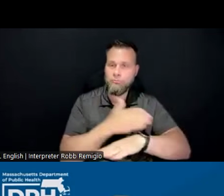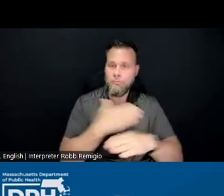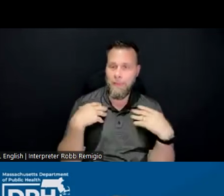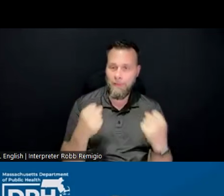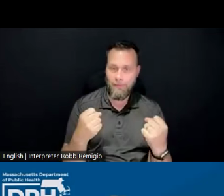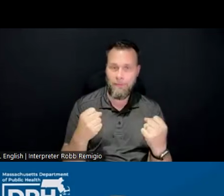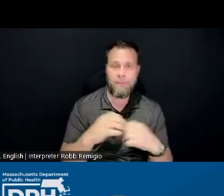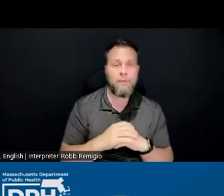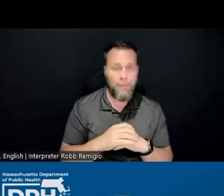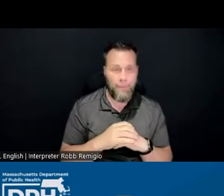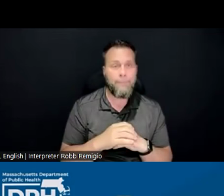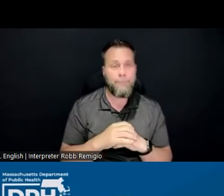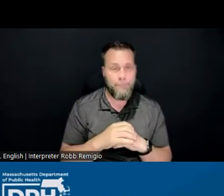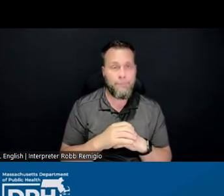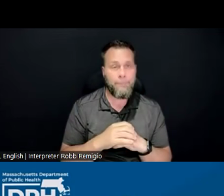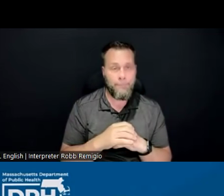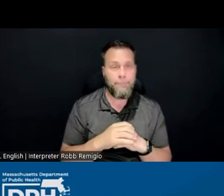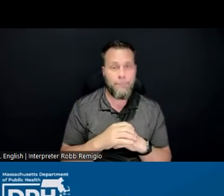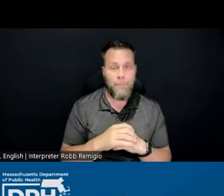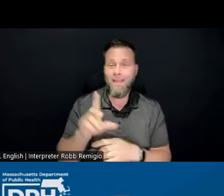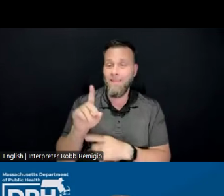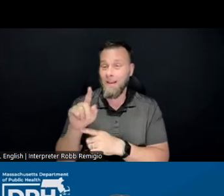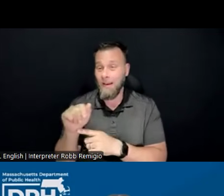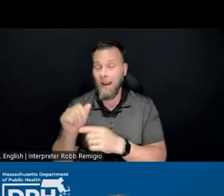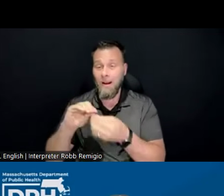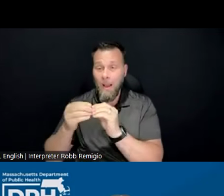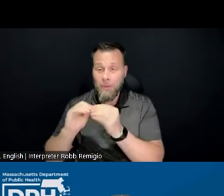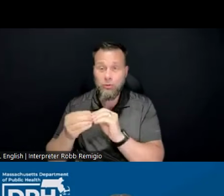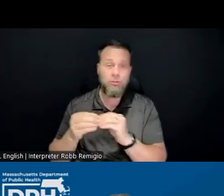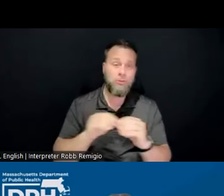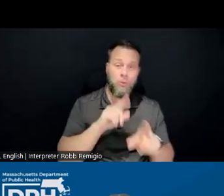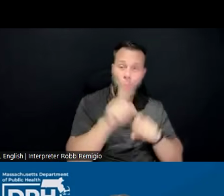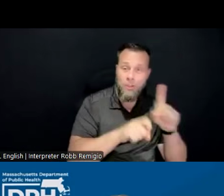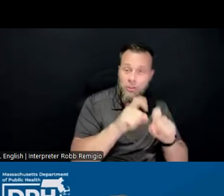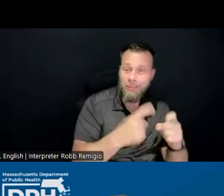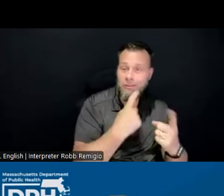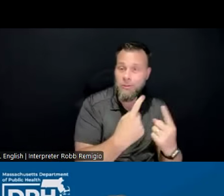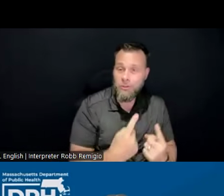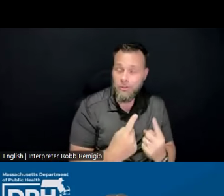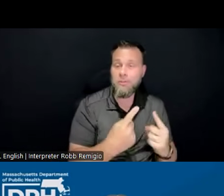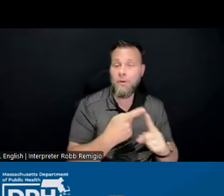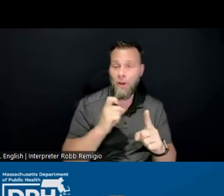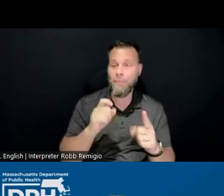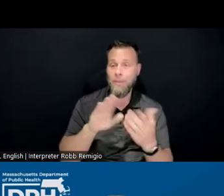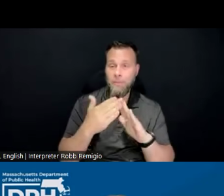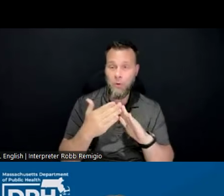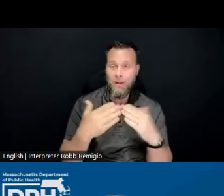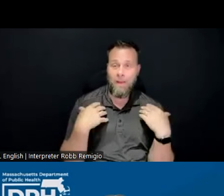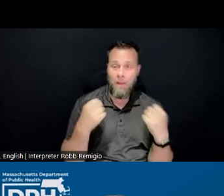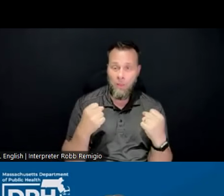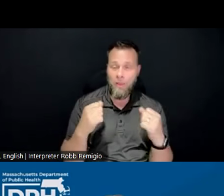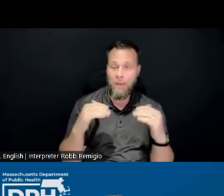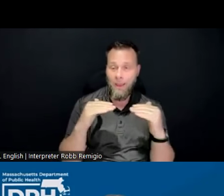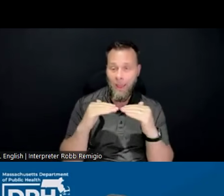the survey data, the data in numbers and questionnaires from the Community Health Equity Survey,